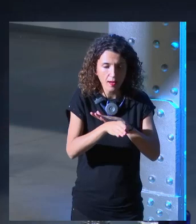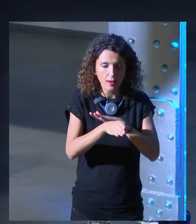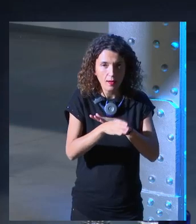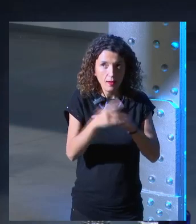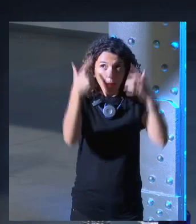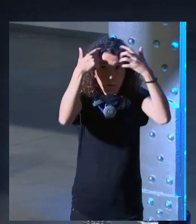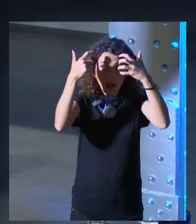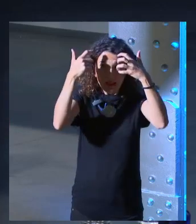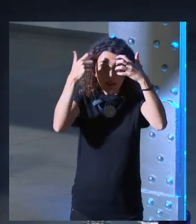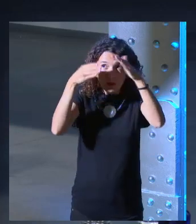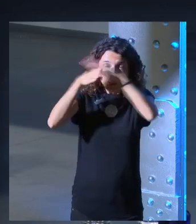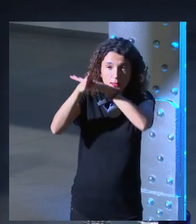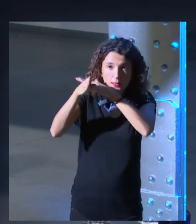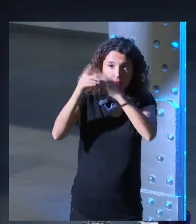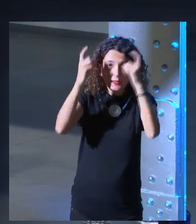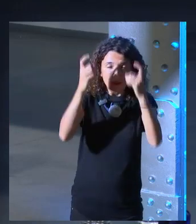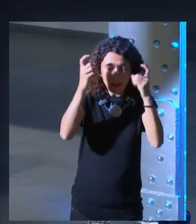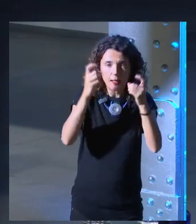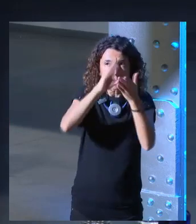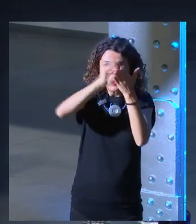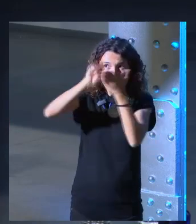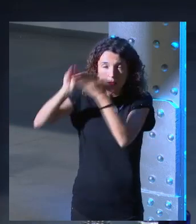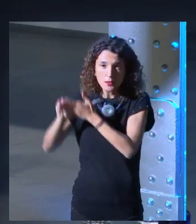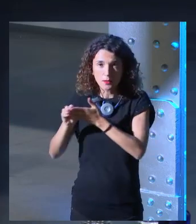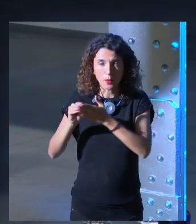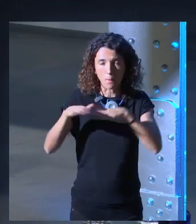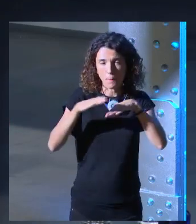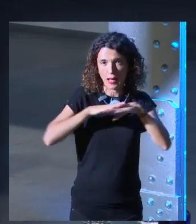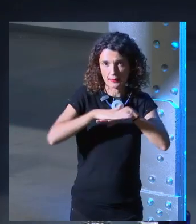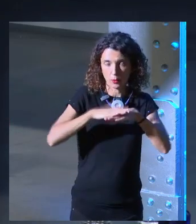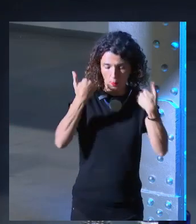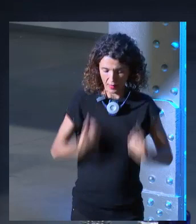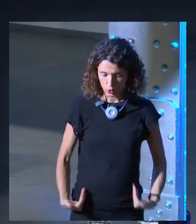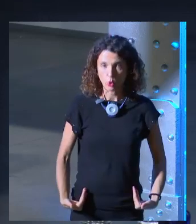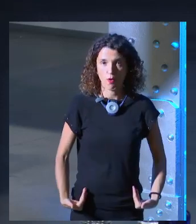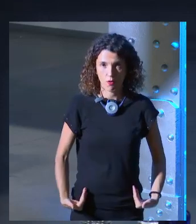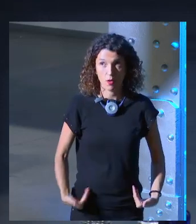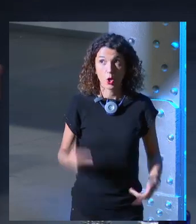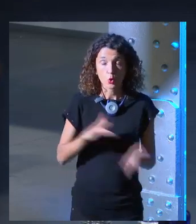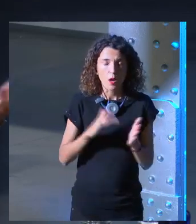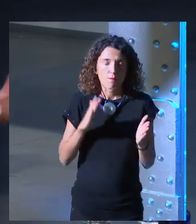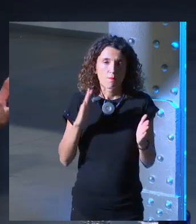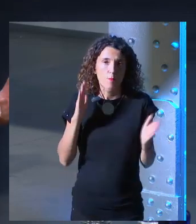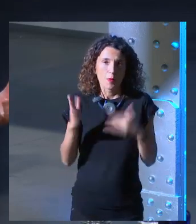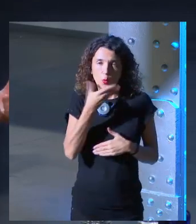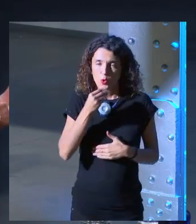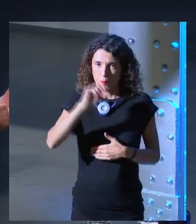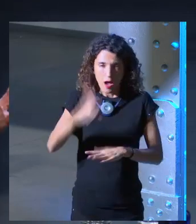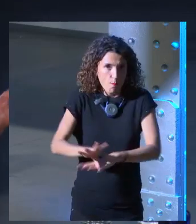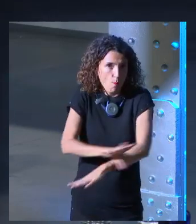under normal conditions, and that's perhaps the most thrilling moment, where you know that you've reached another